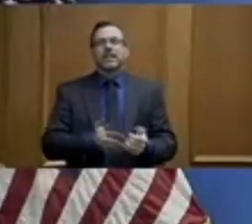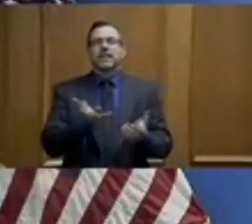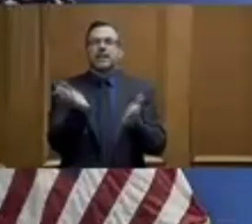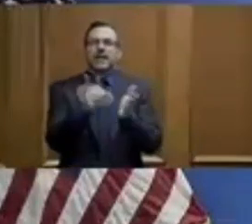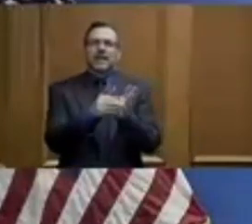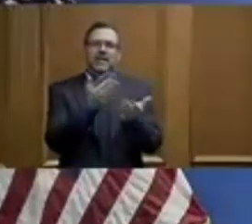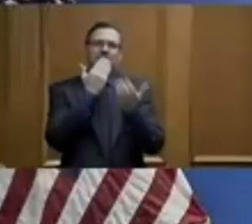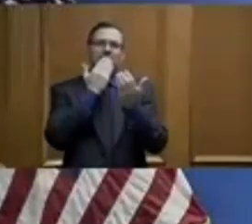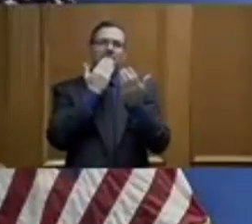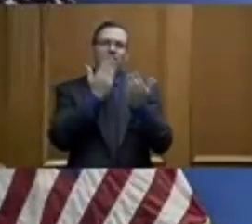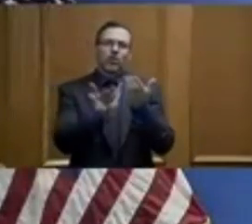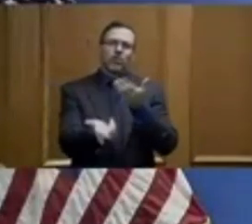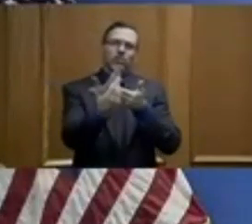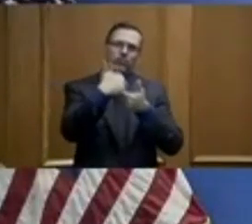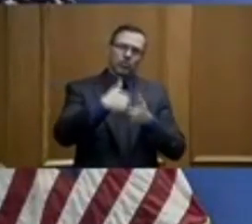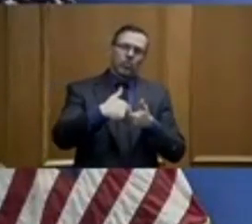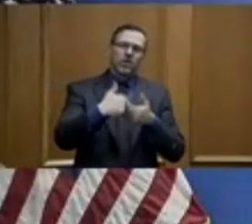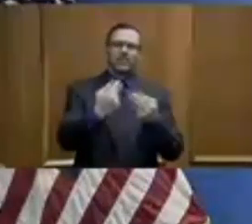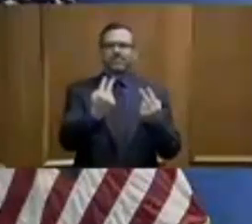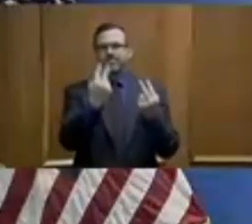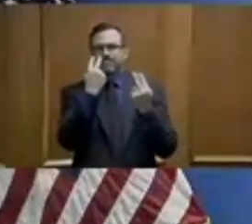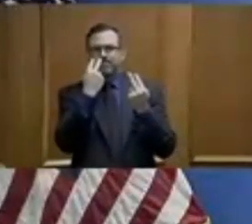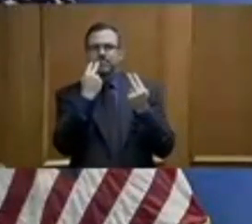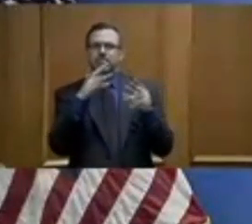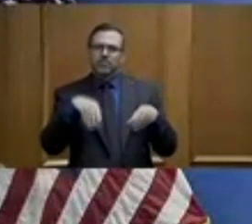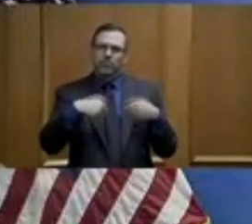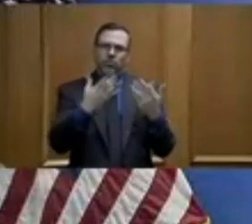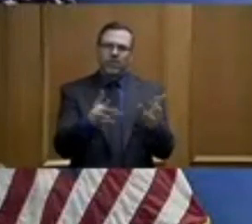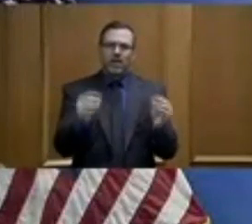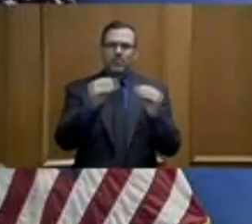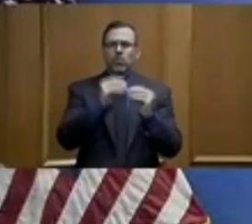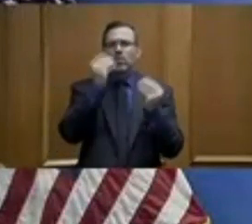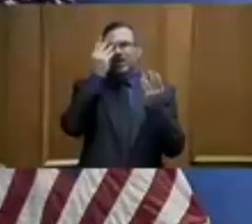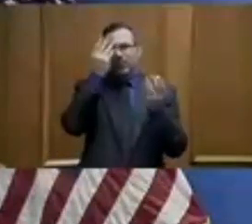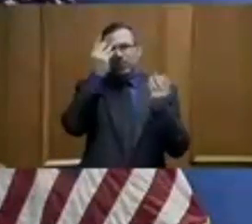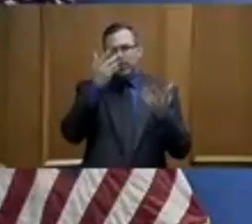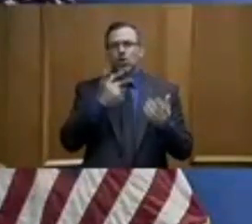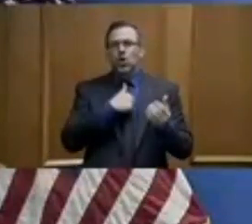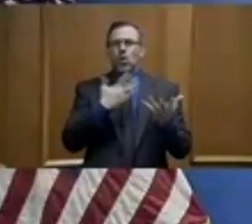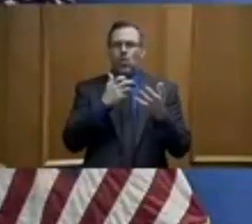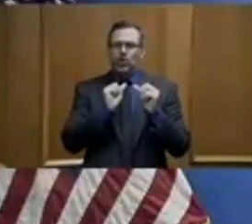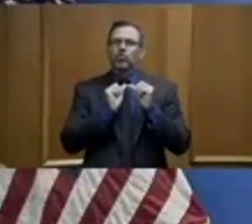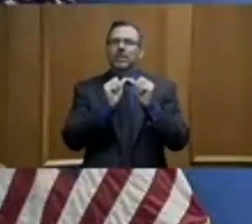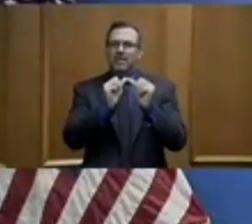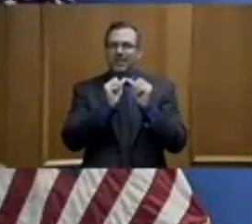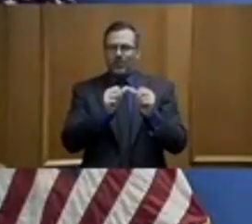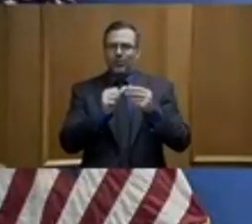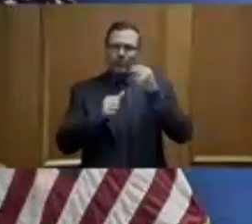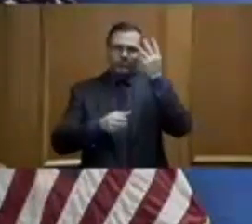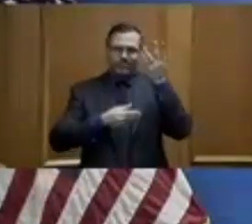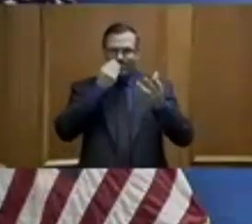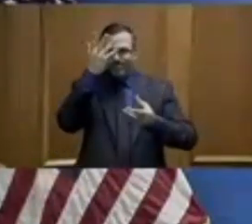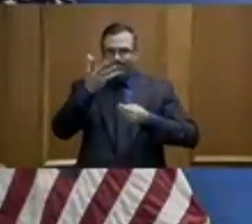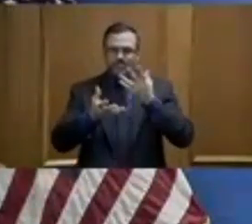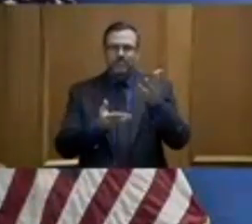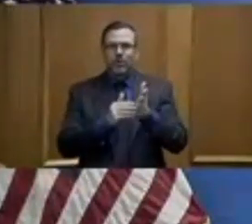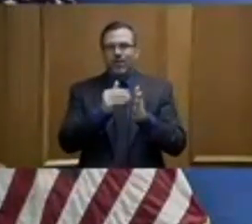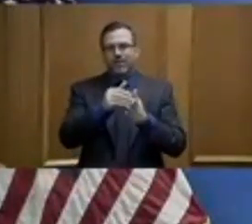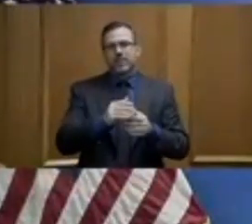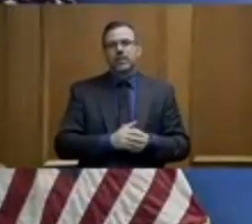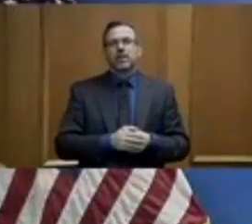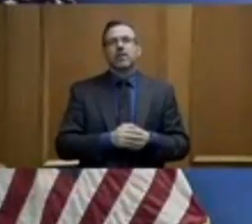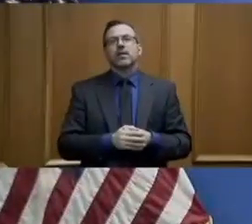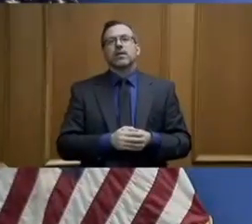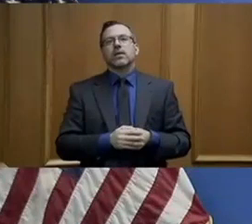us and allowing us to give more information. We want to do this as frequently as we possibly can. I want to close my remarks